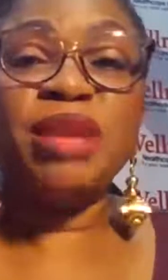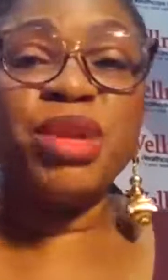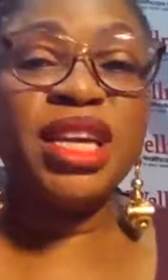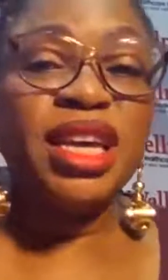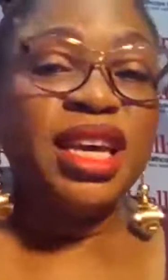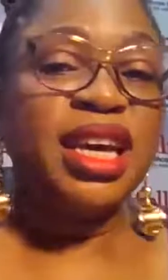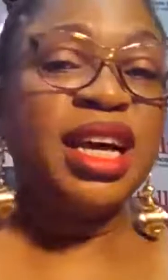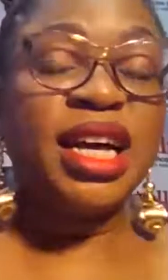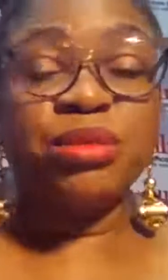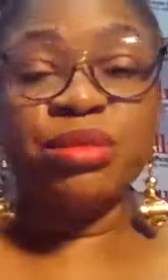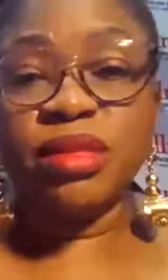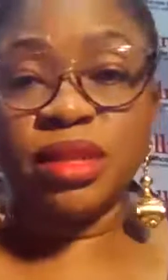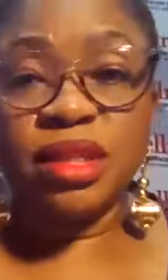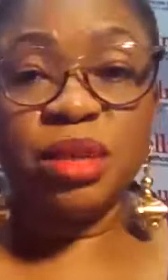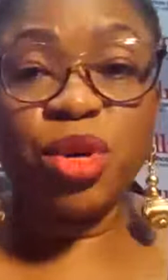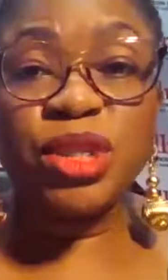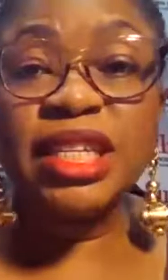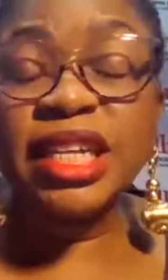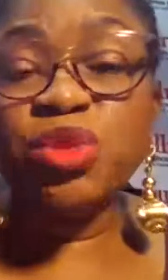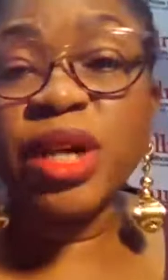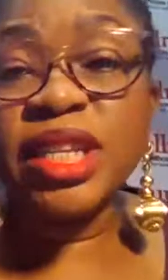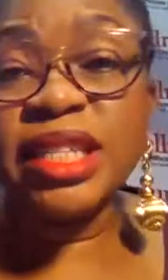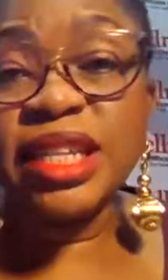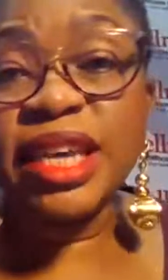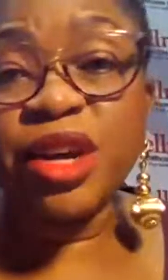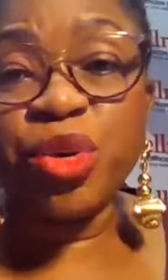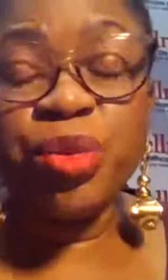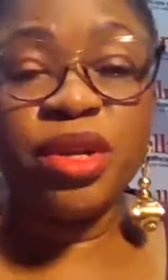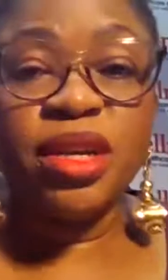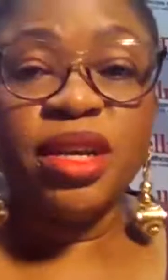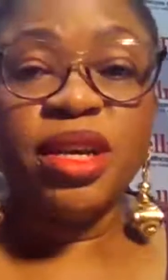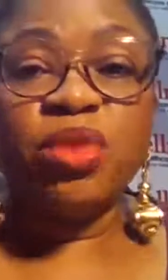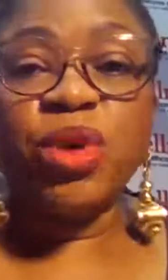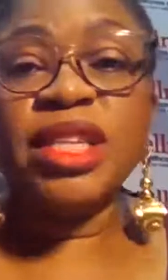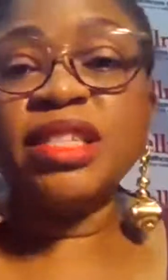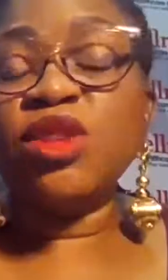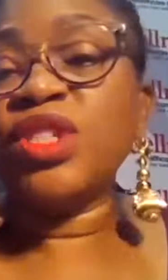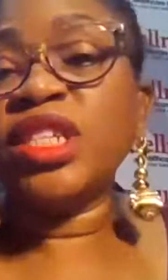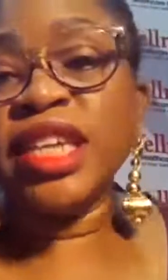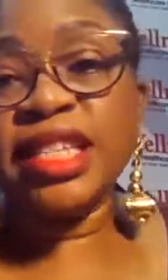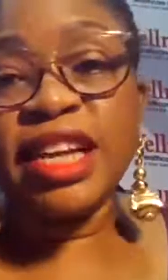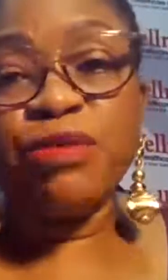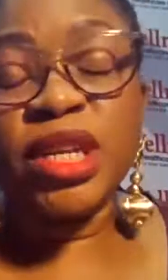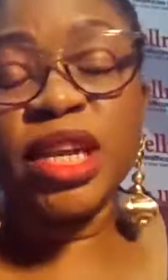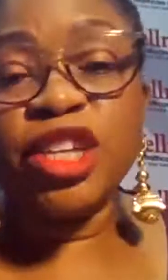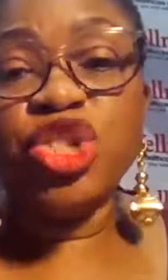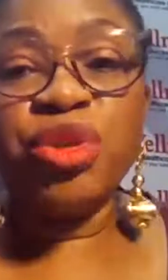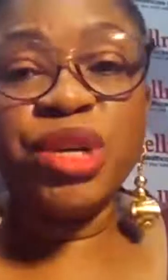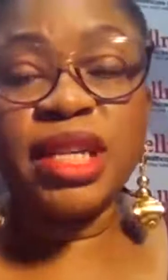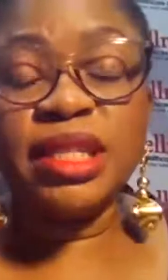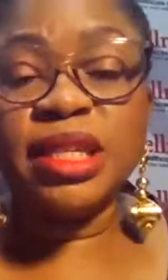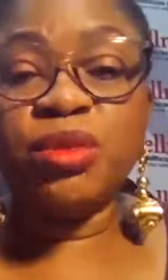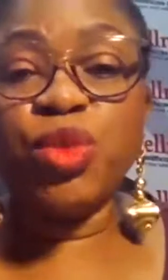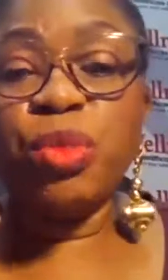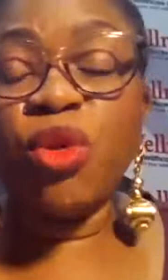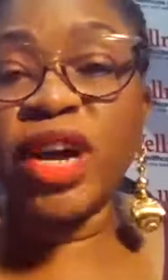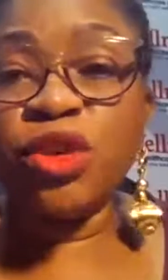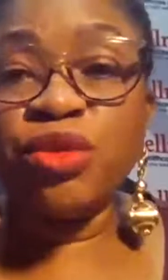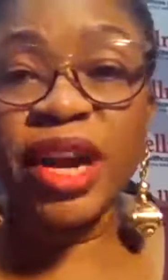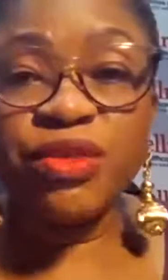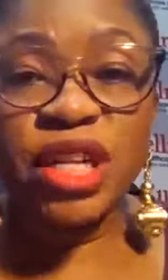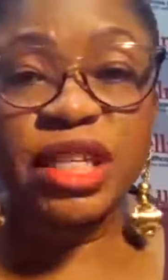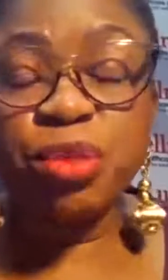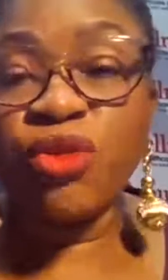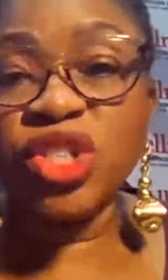Adetitu Afolabi, the boss lady at Wellness Healthcare Group. Wellness over the years have been ensuring that we